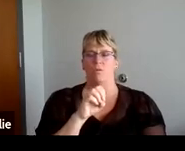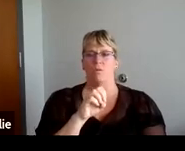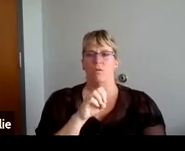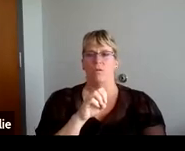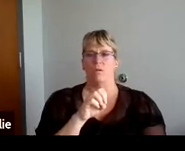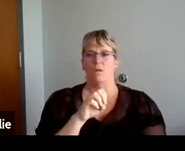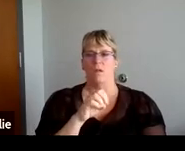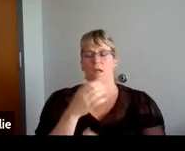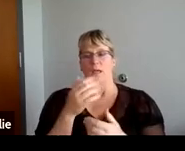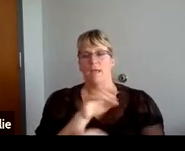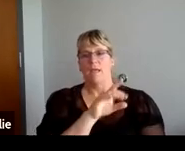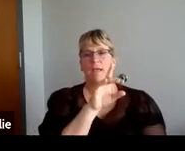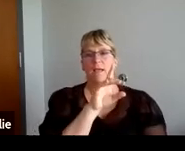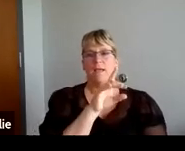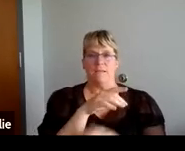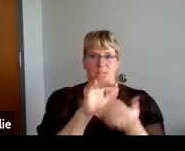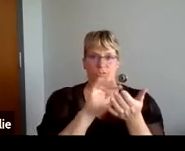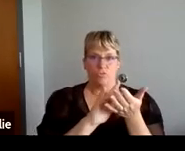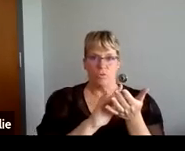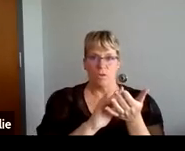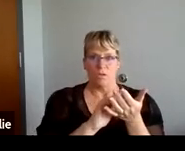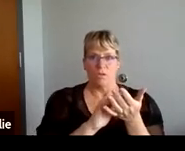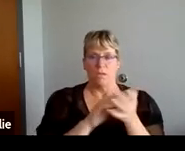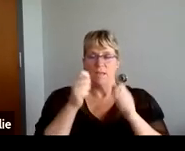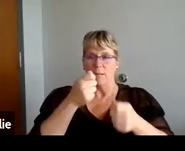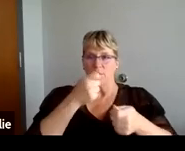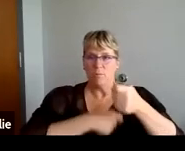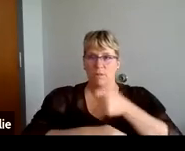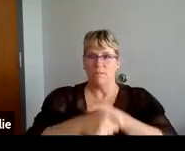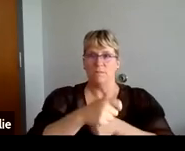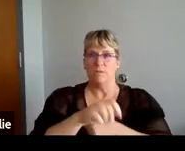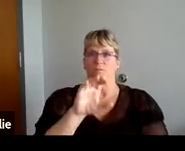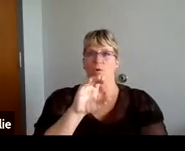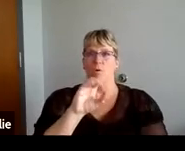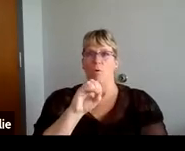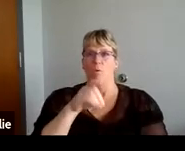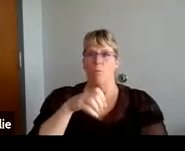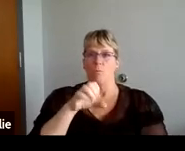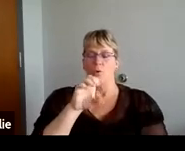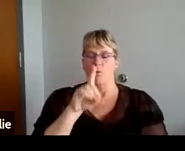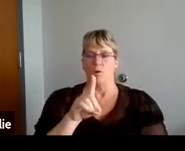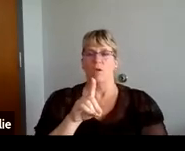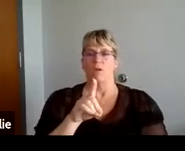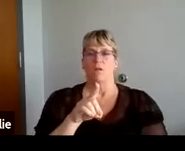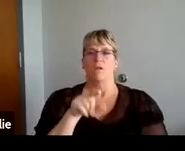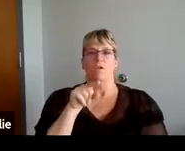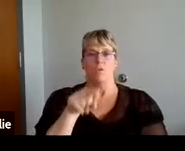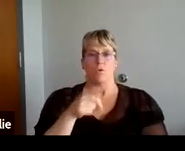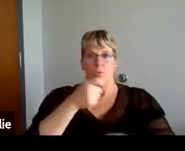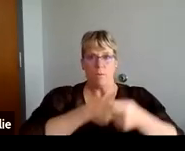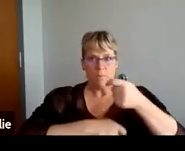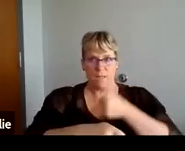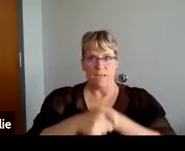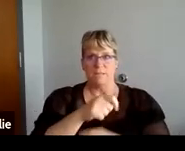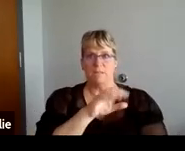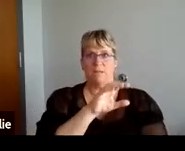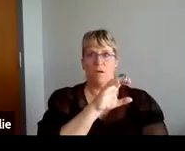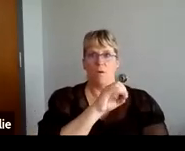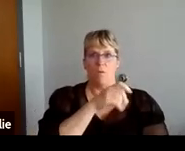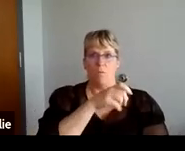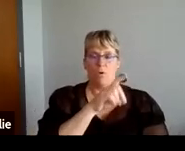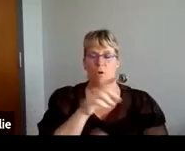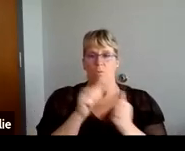pure synthetic, total replacement, opioid replacement. So you are replacing an opioid with an